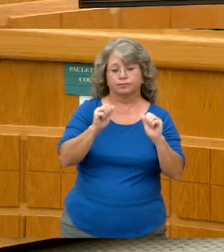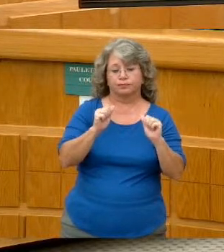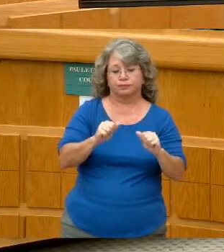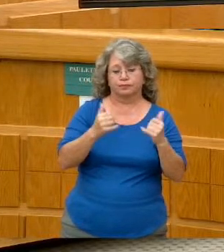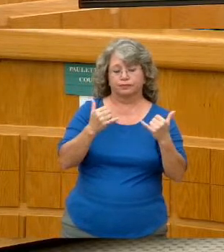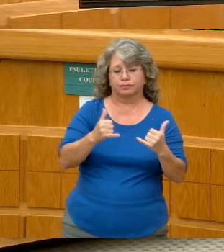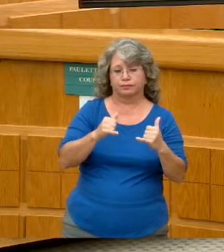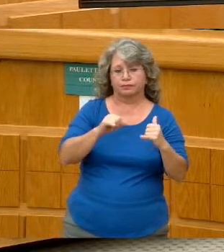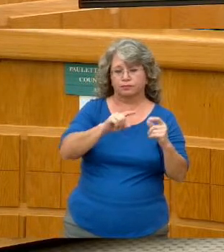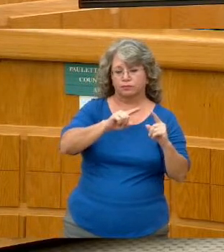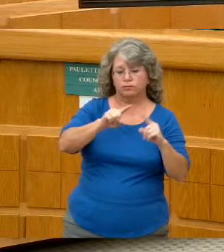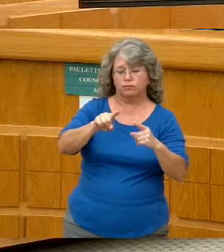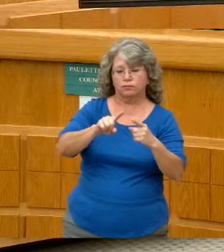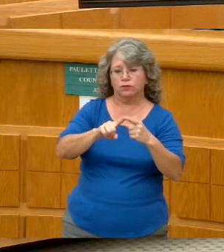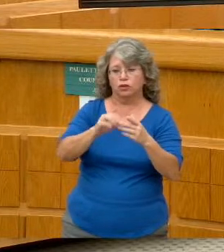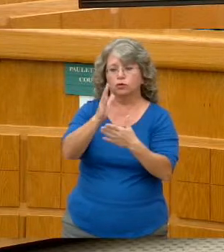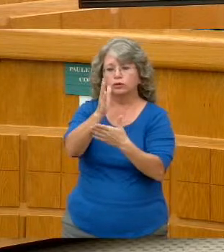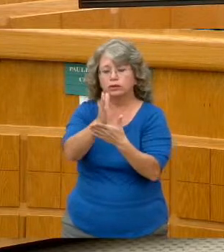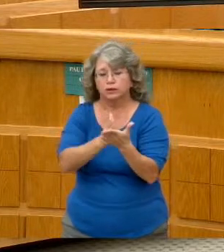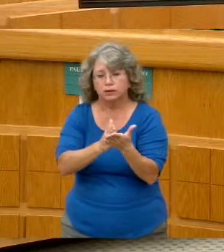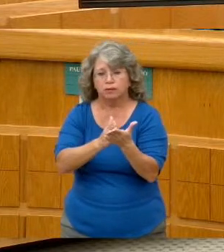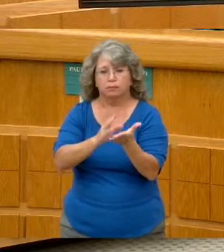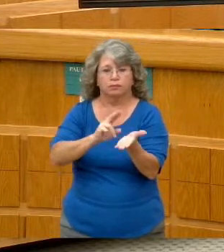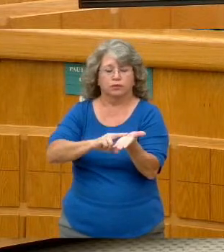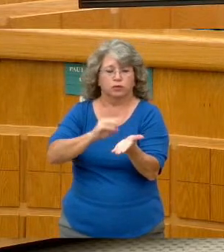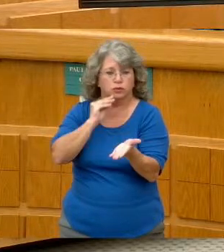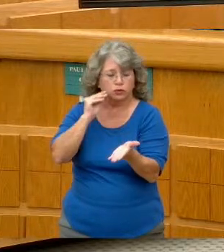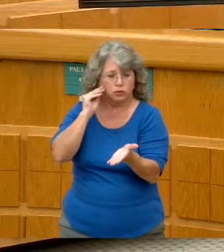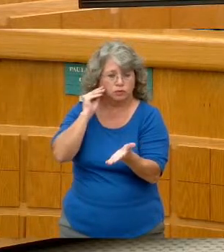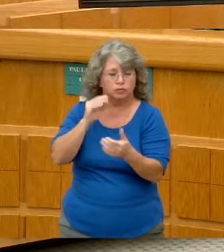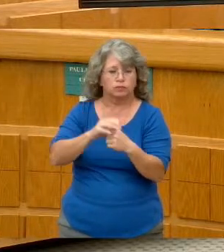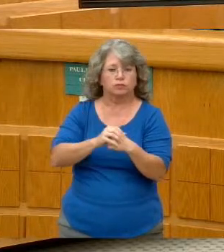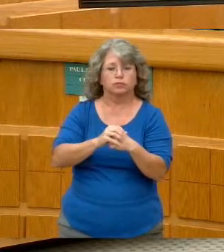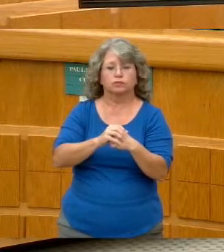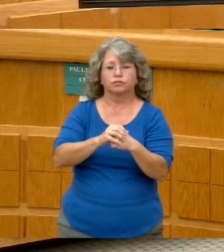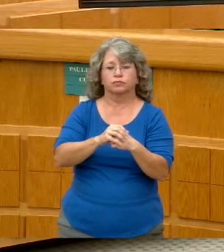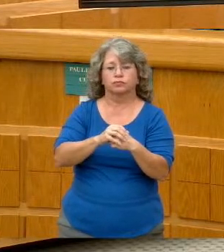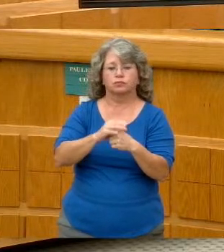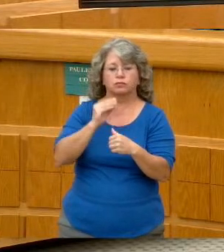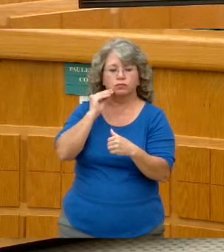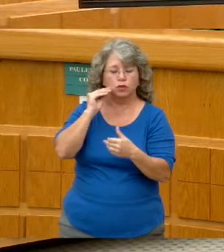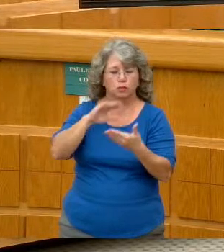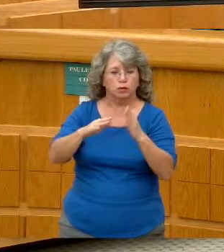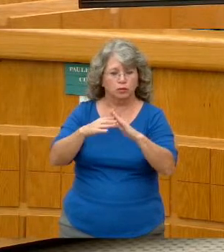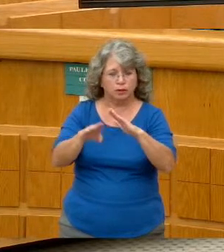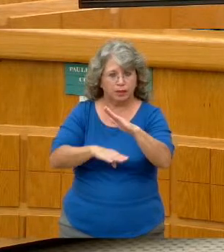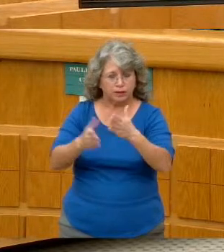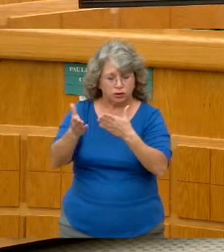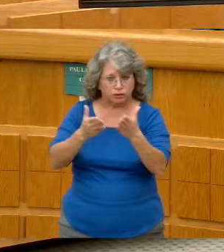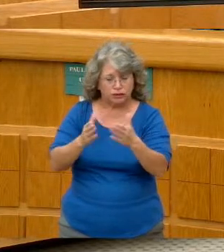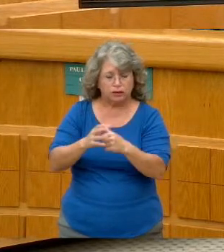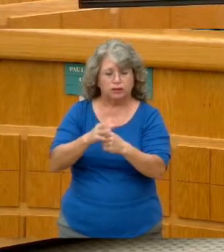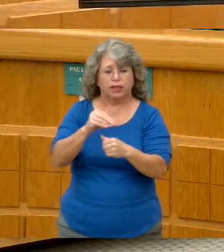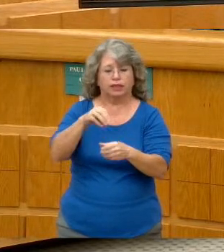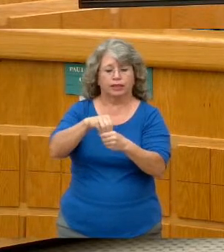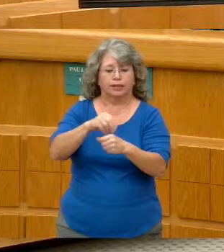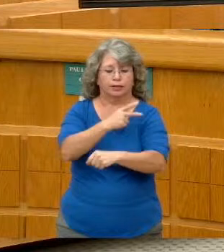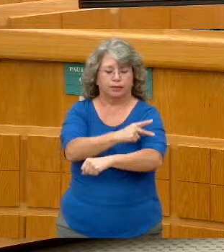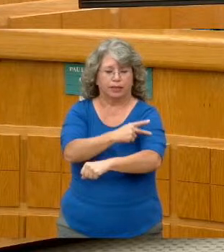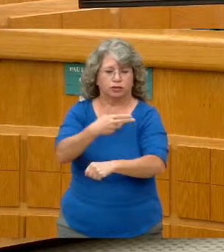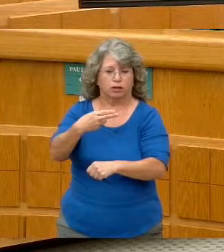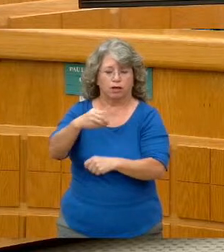assisted living, and intermediate care facilities, home and community-based service providers, and inpatient